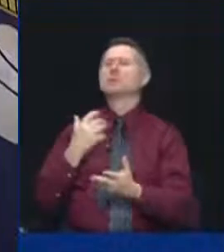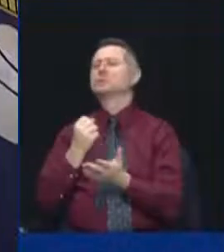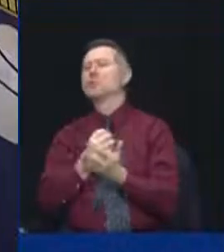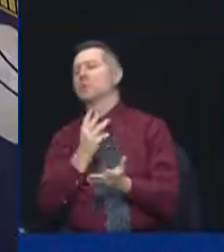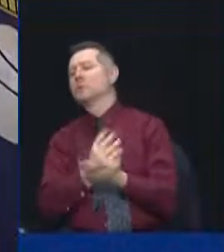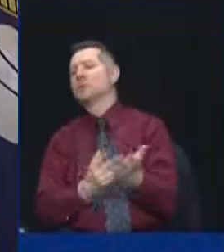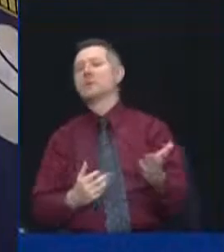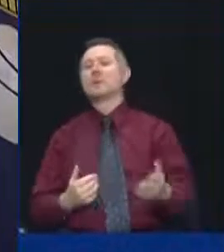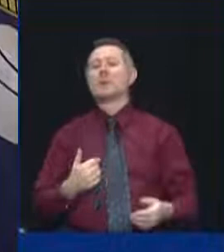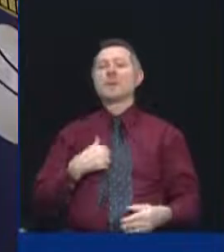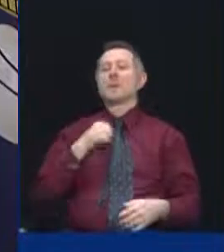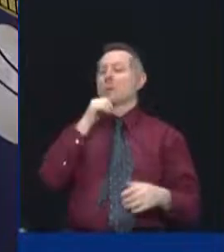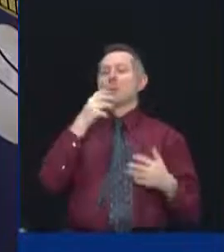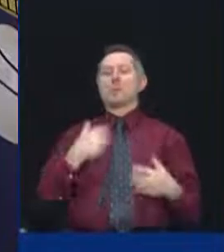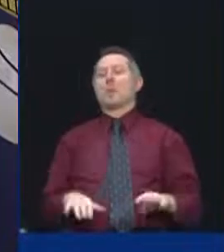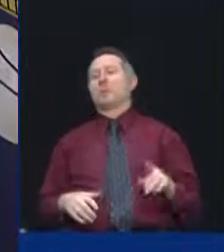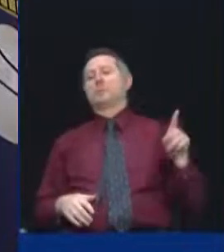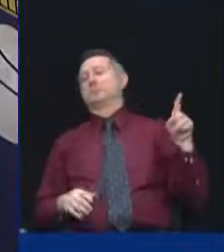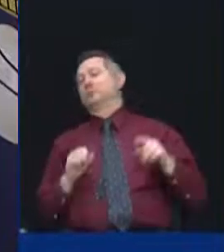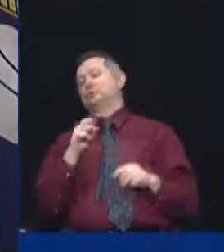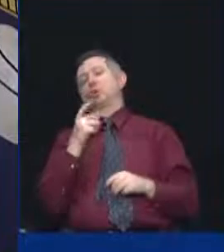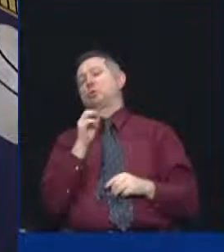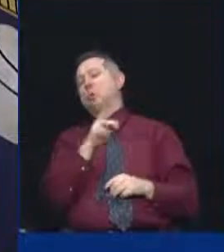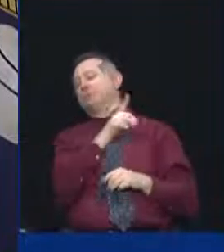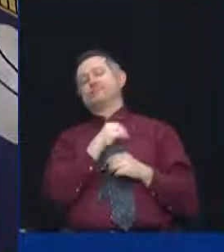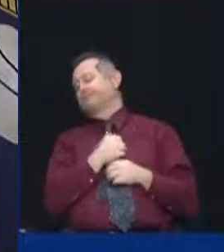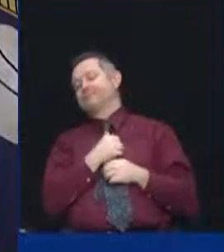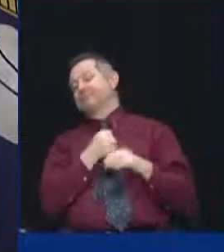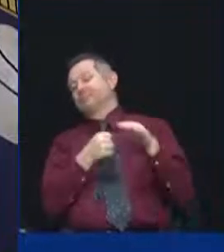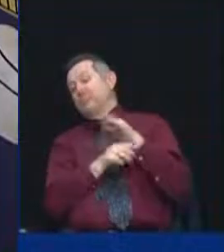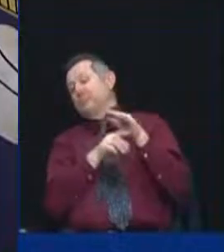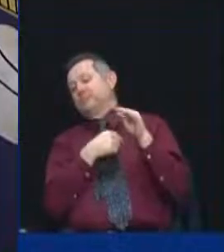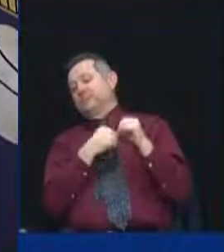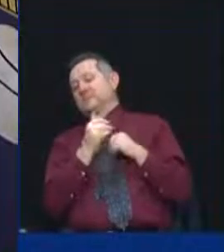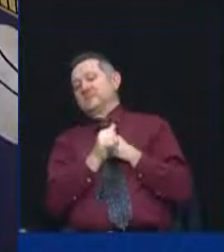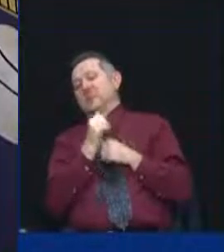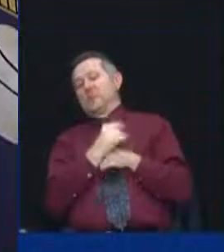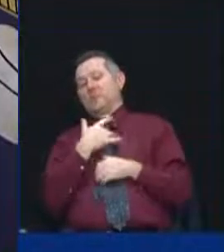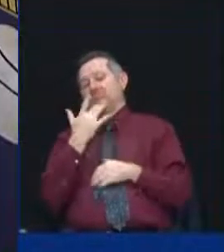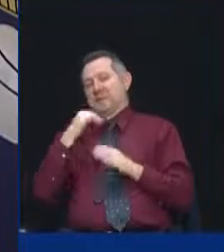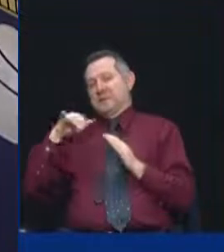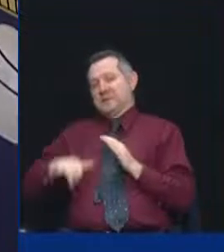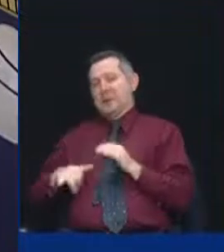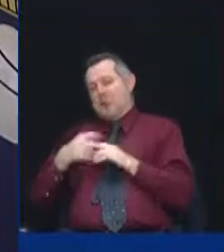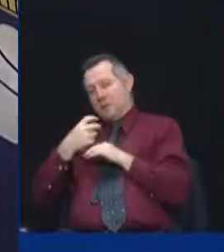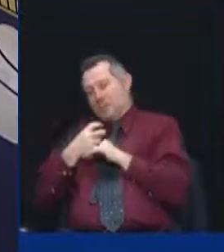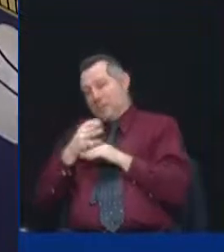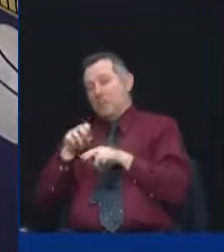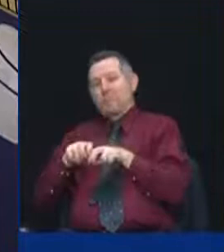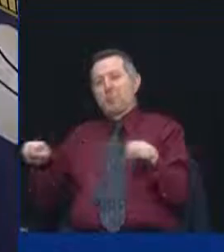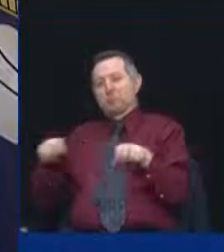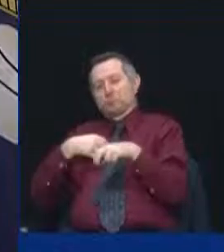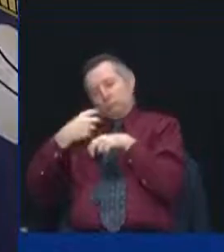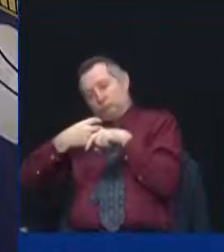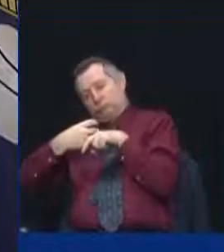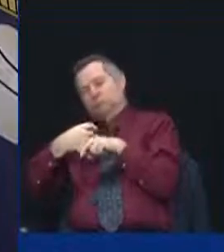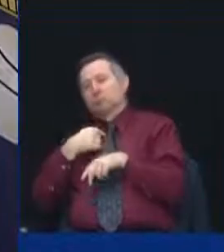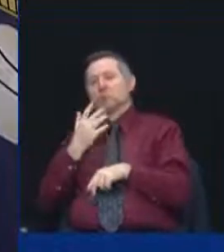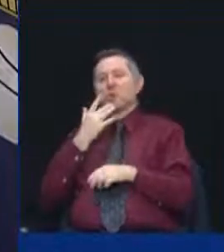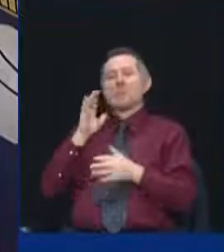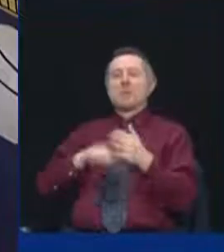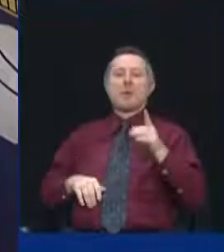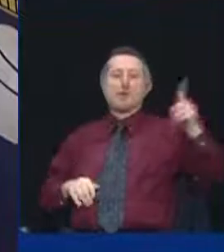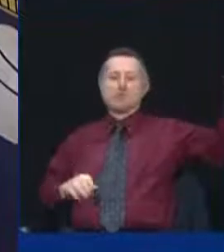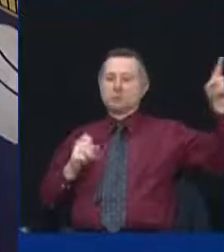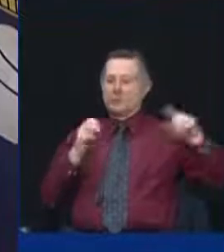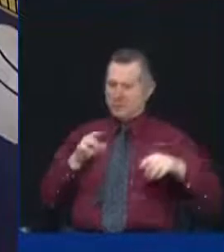shelter. Shelters are dangerous. I'd rather sleep here on a bench. It's safer than the shelter system. That's what they